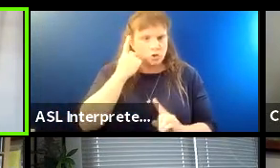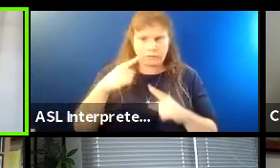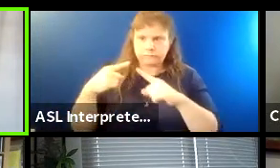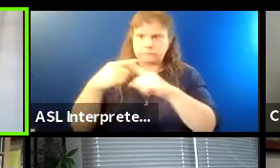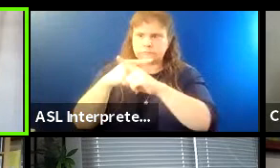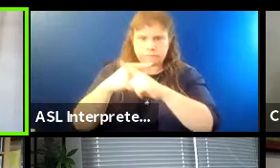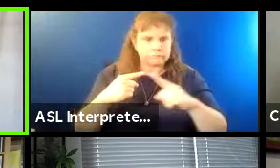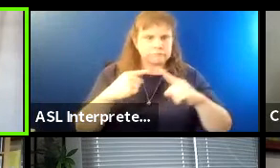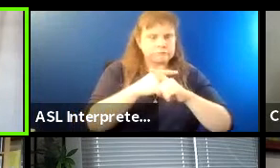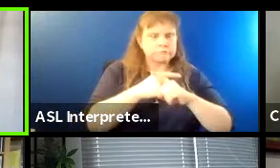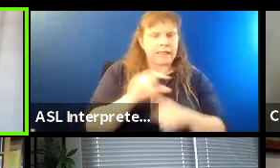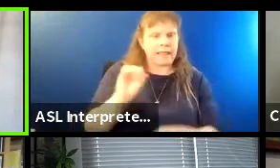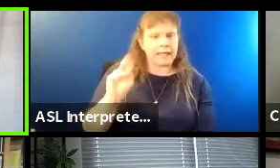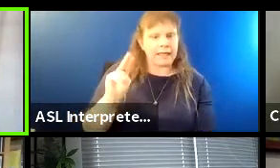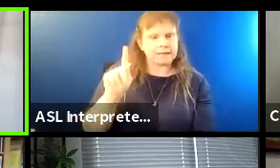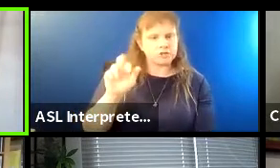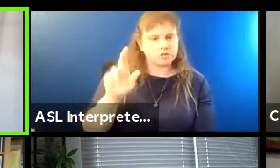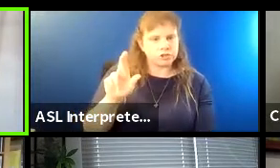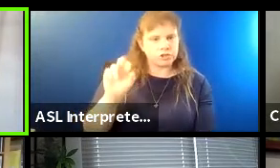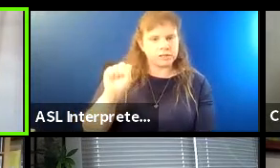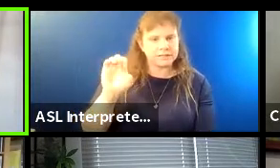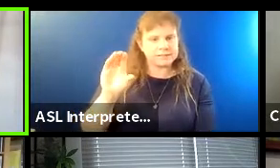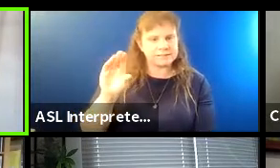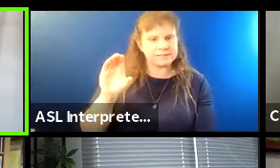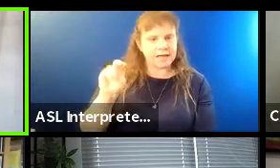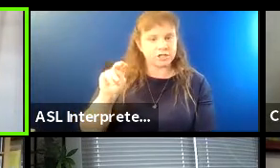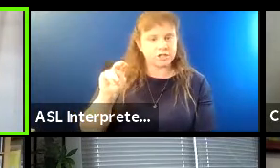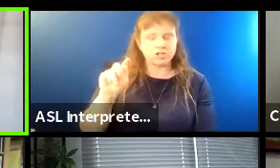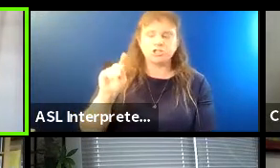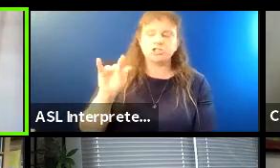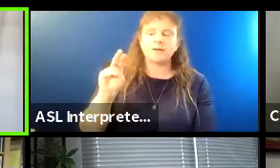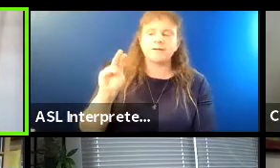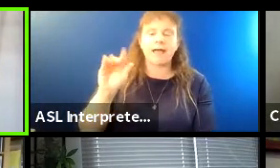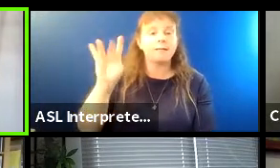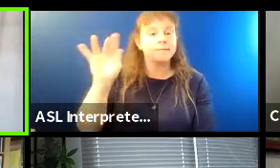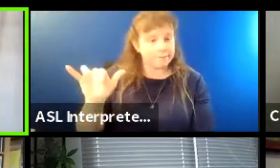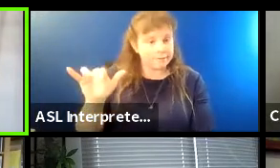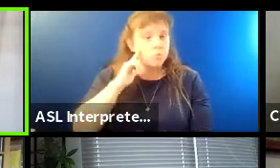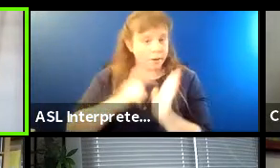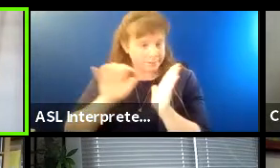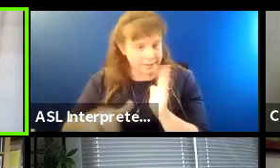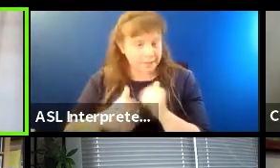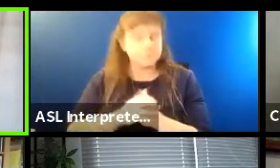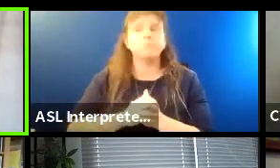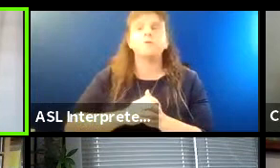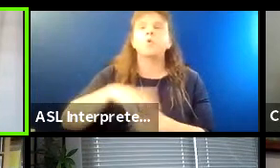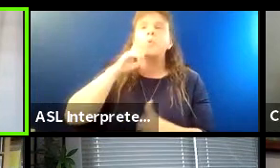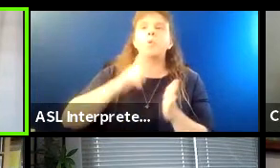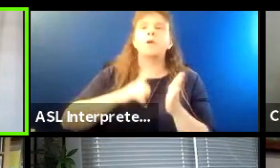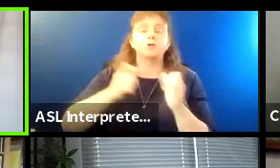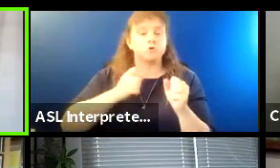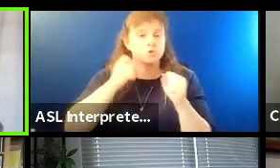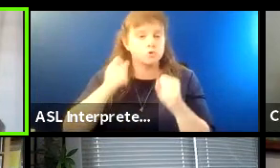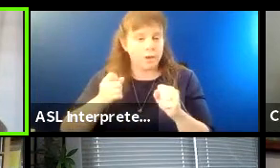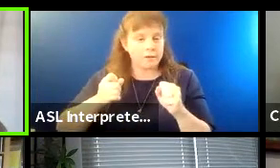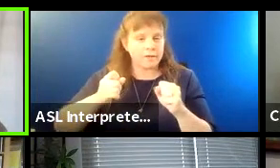We recognized the strength of the whole